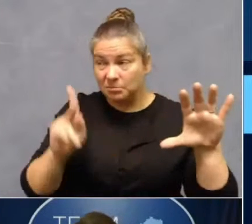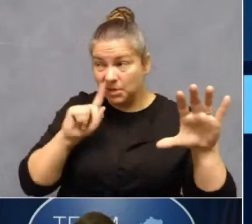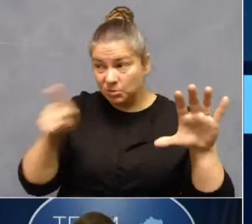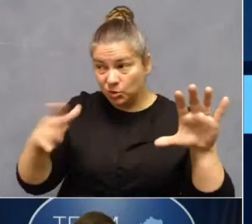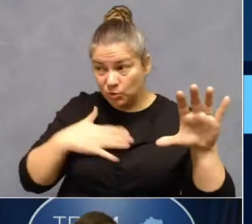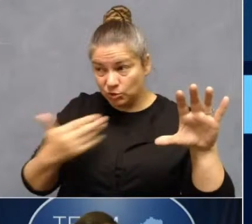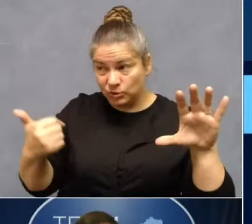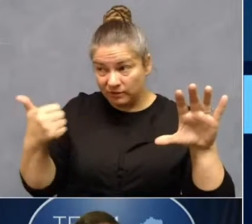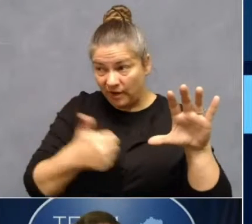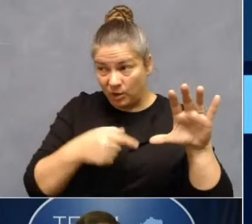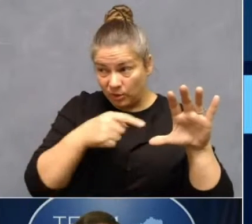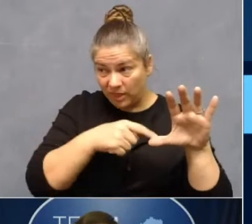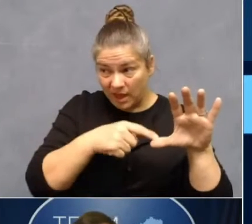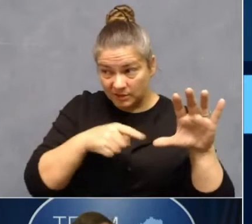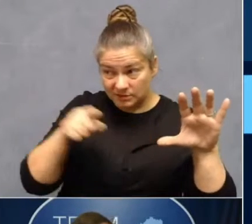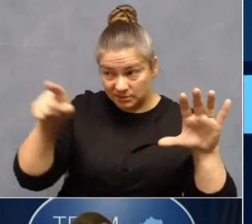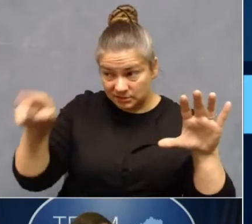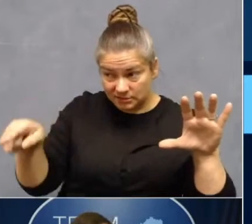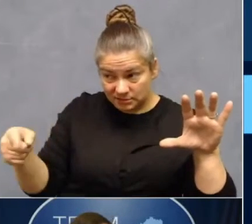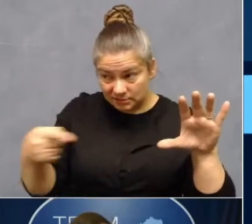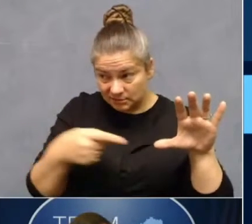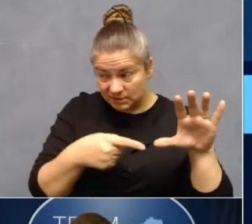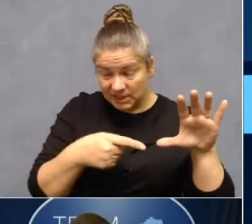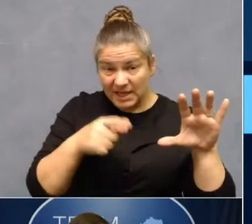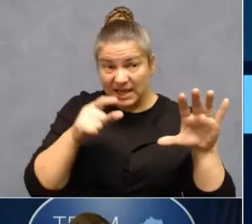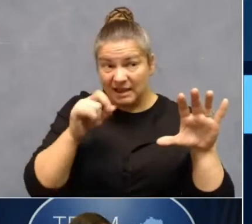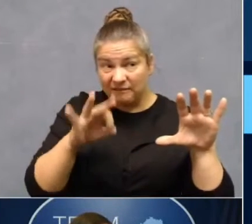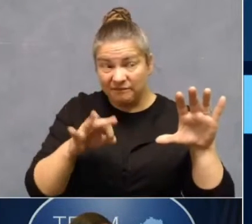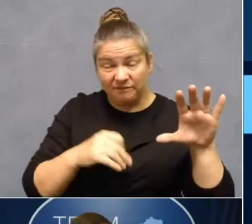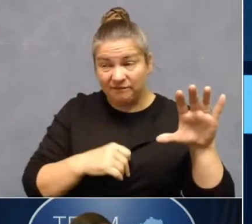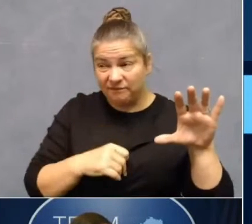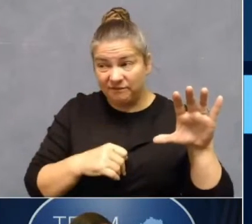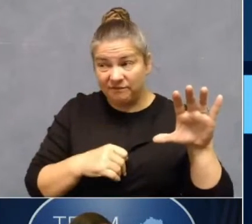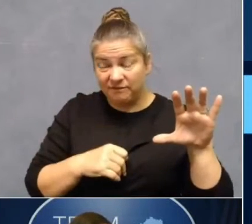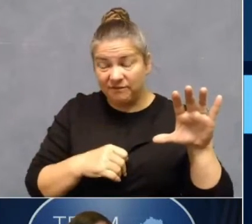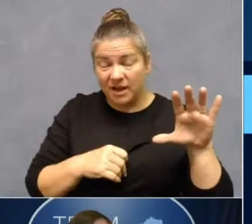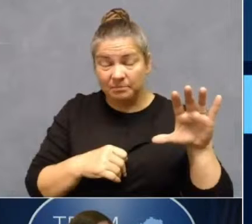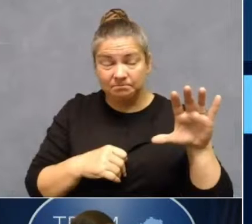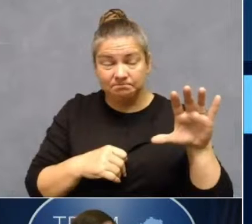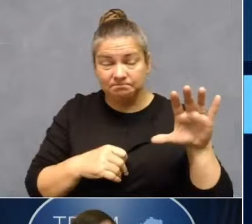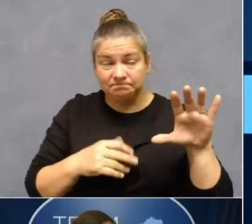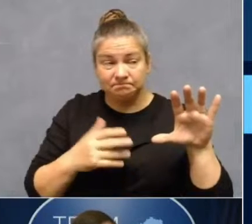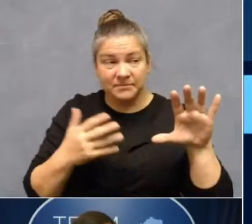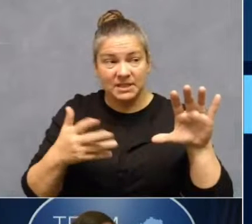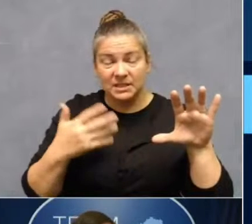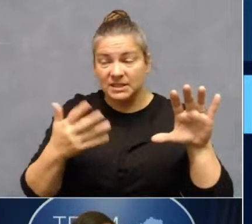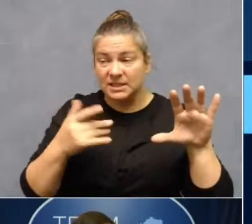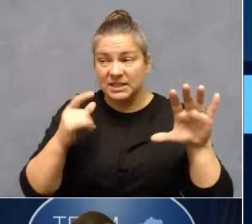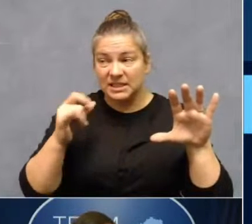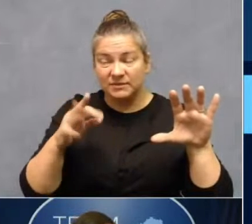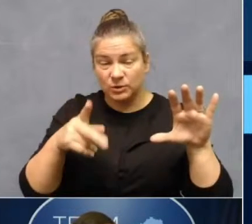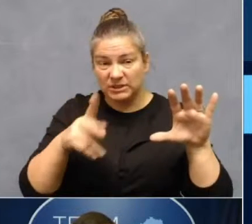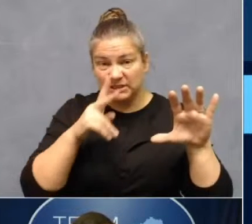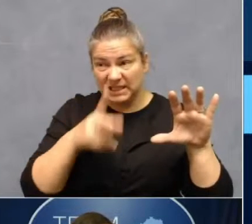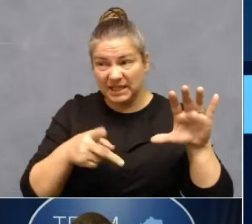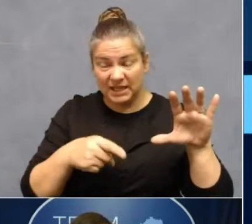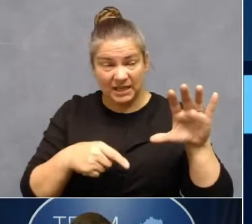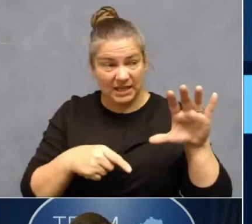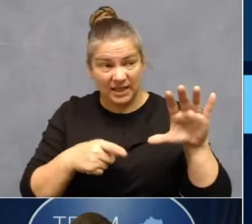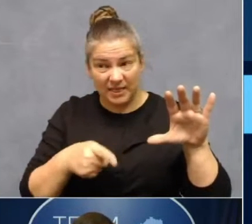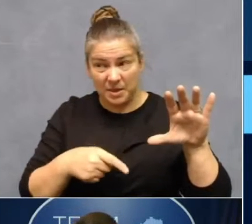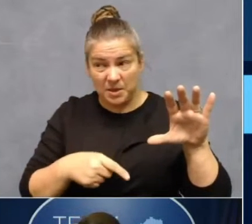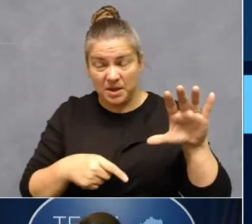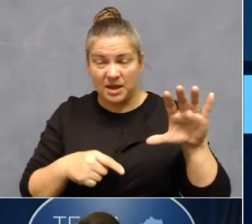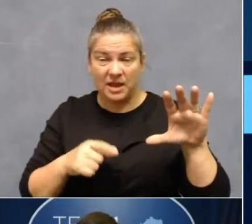you move one lever too much and you see it inversely impact the other. In other words, if